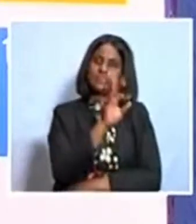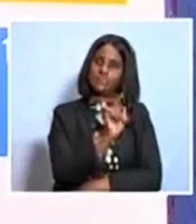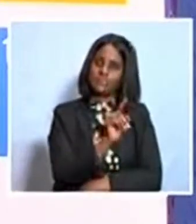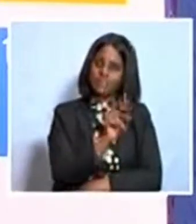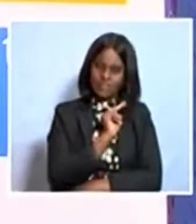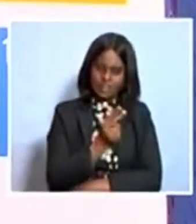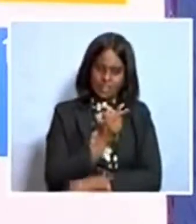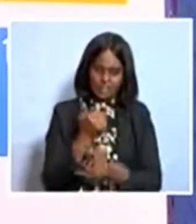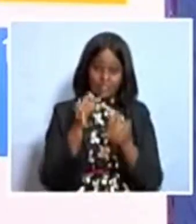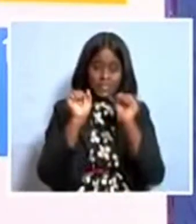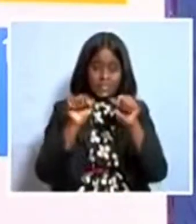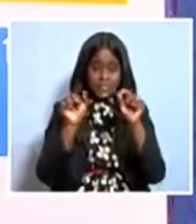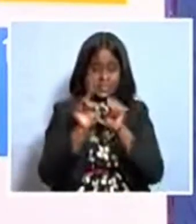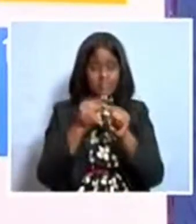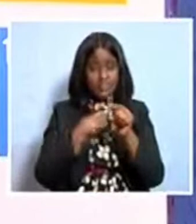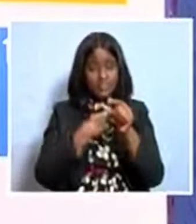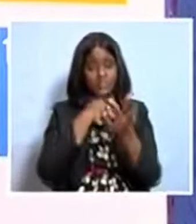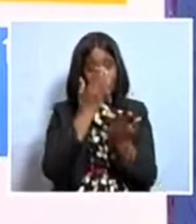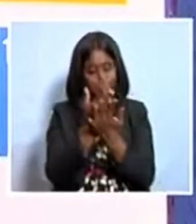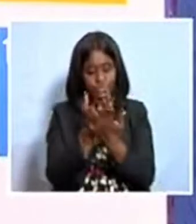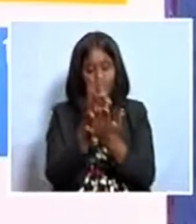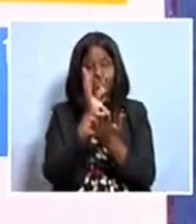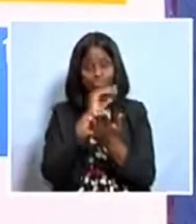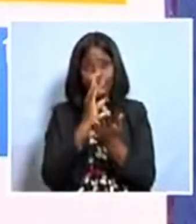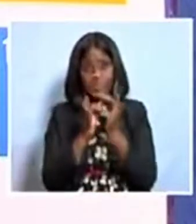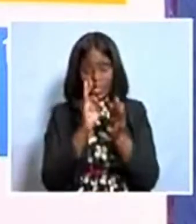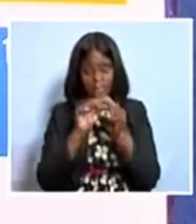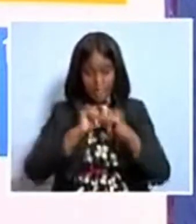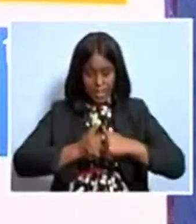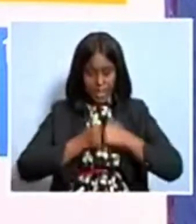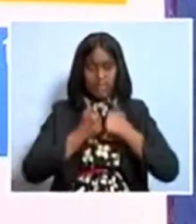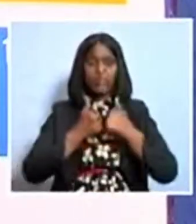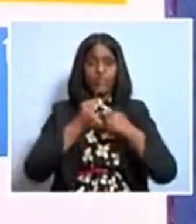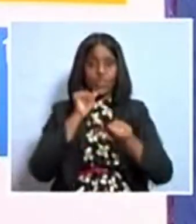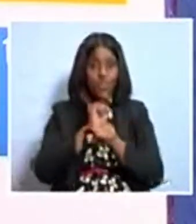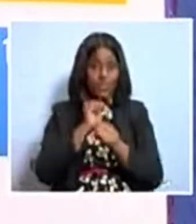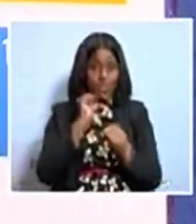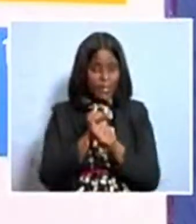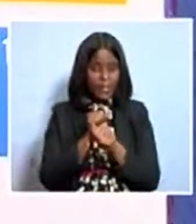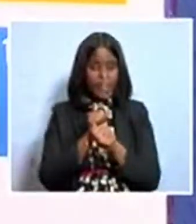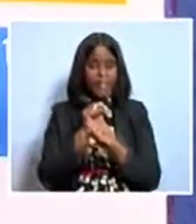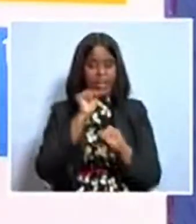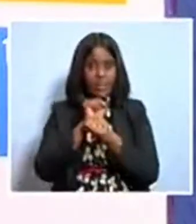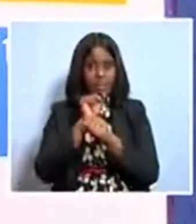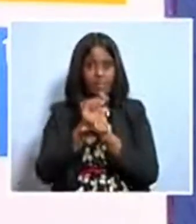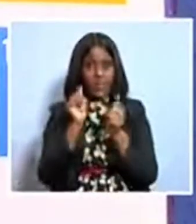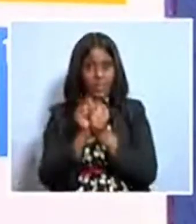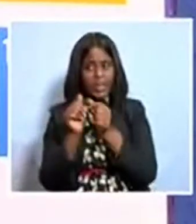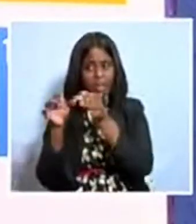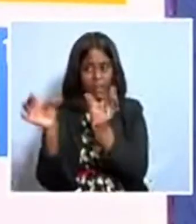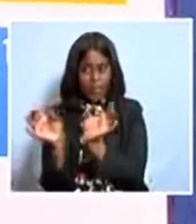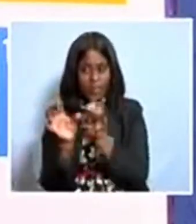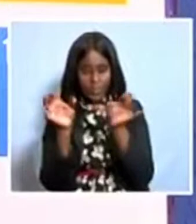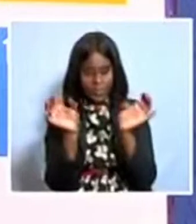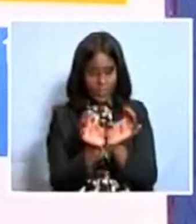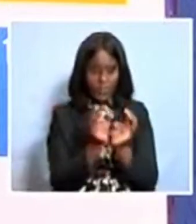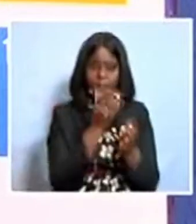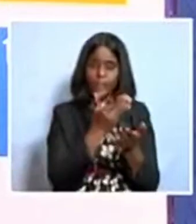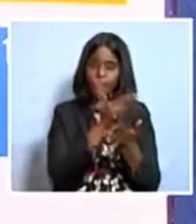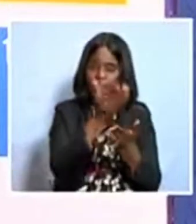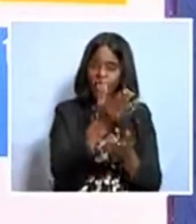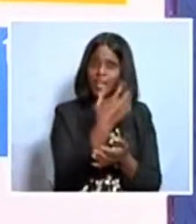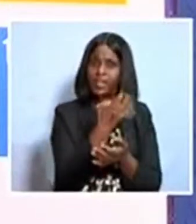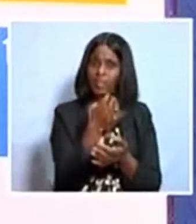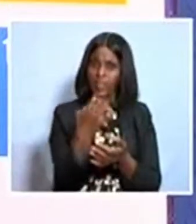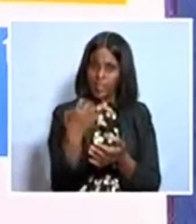we are able to, just like I suggested, that if we we partner with the various constituencies to buy road